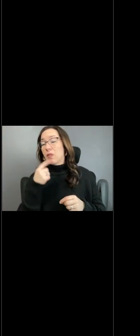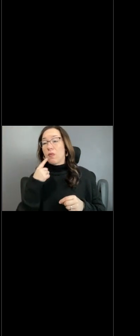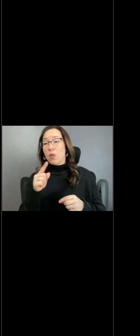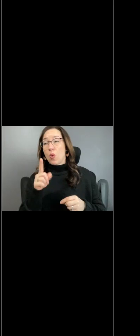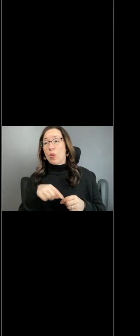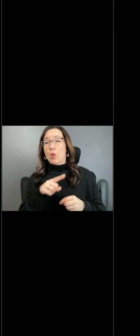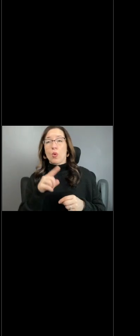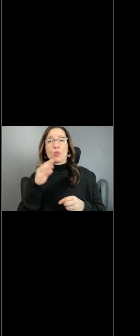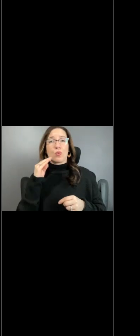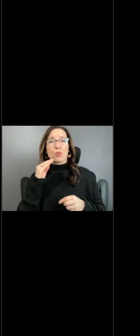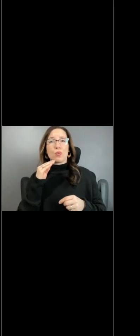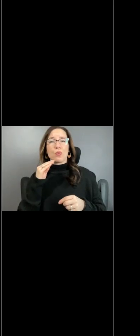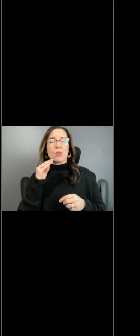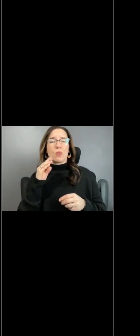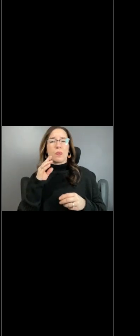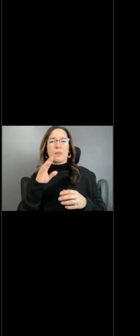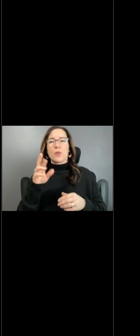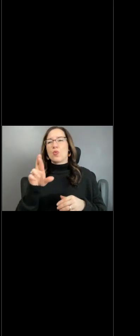residential housing.